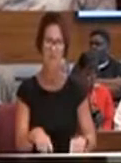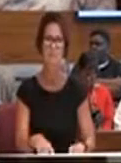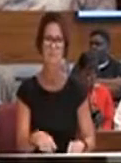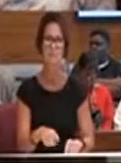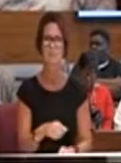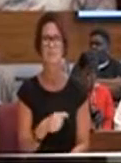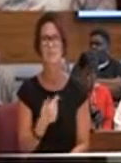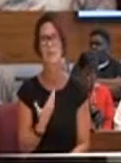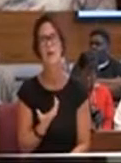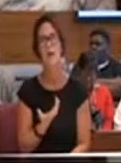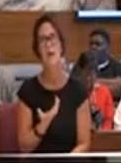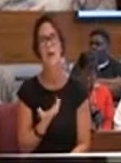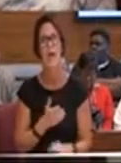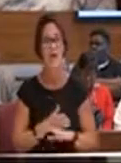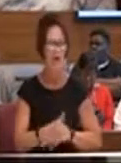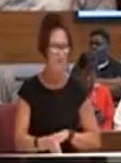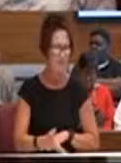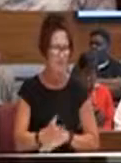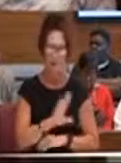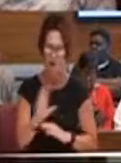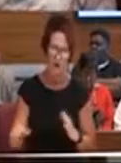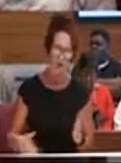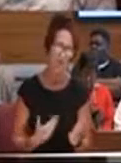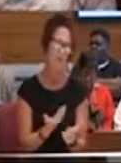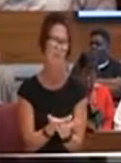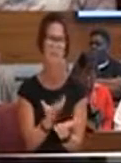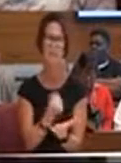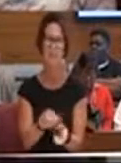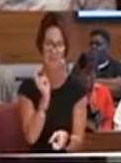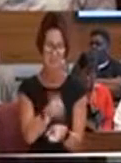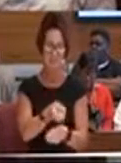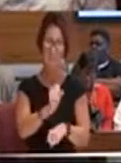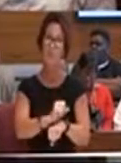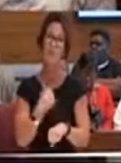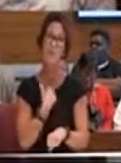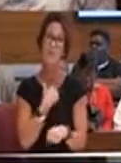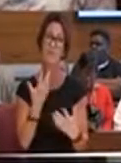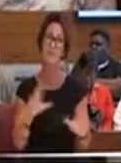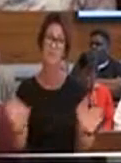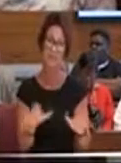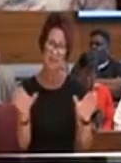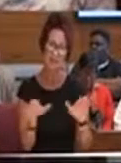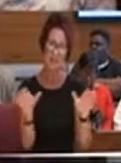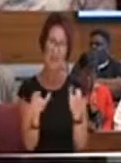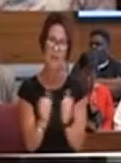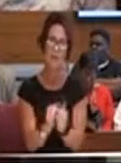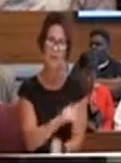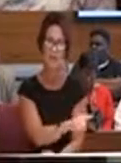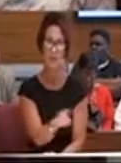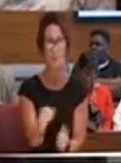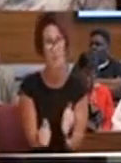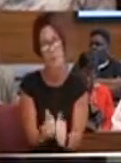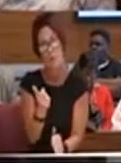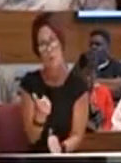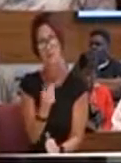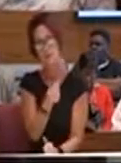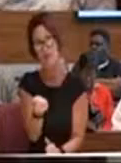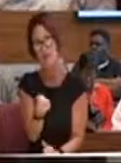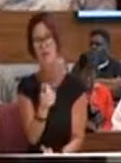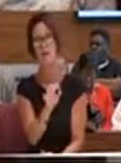Frankly, after all the work that we'd done, we, with you all, most of you, several